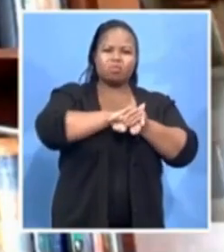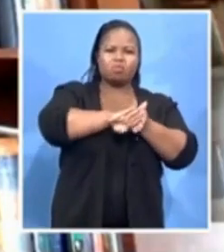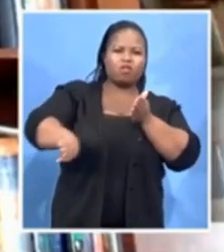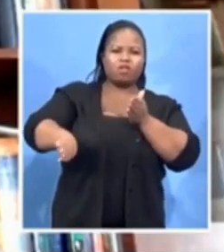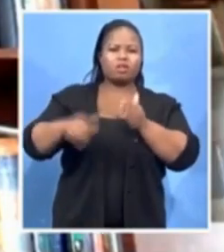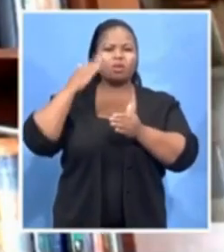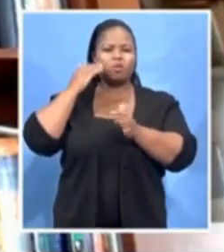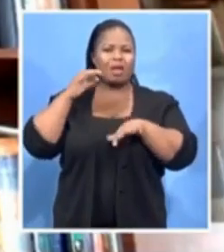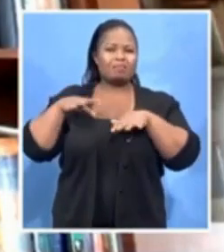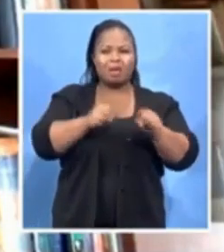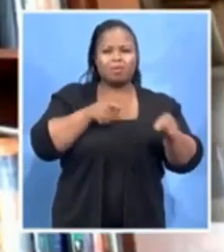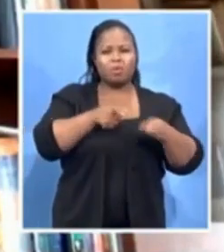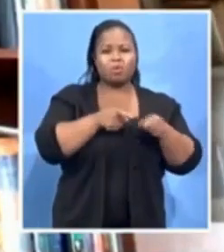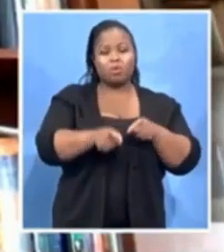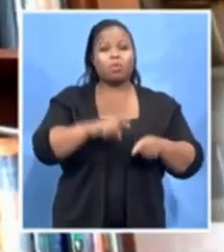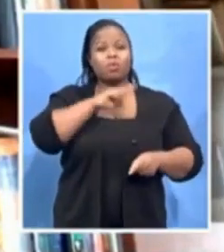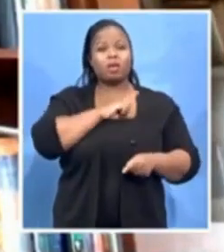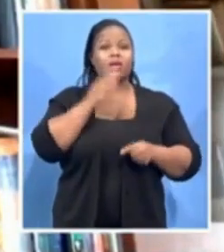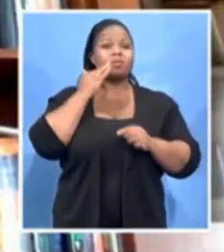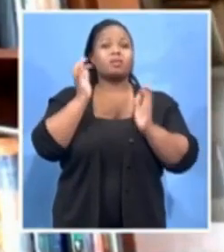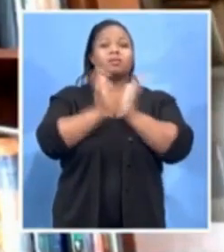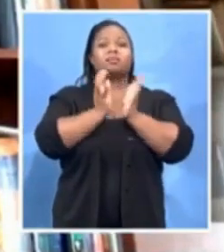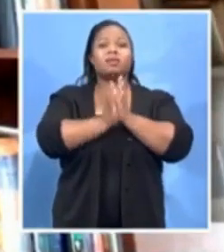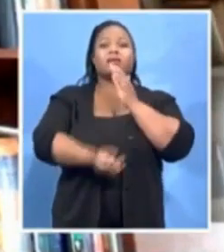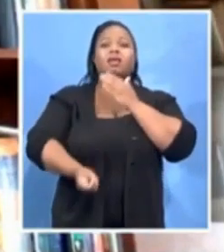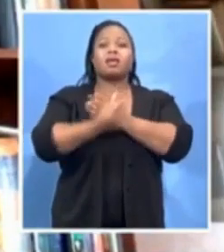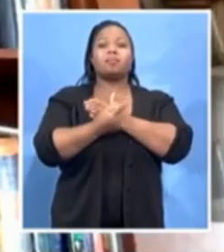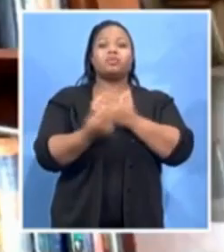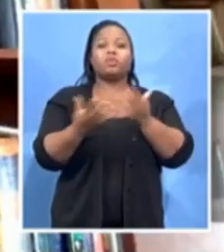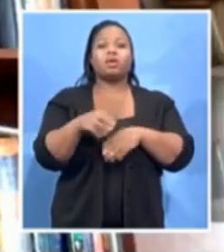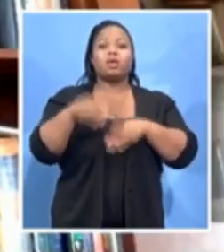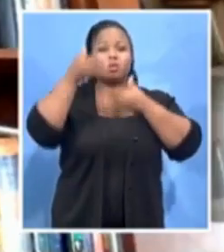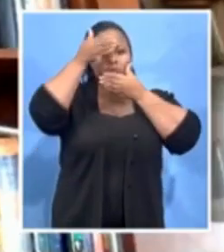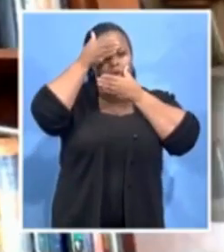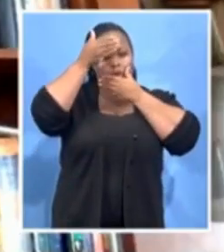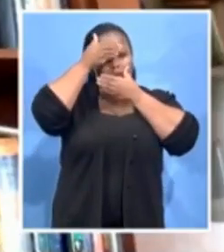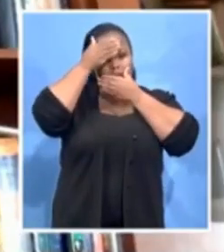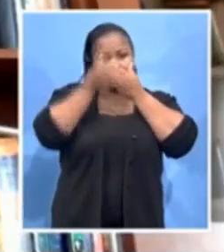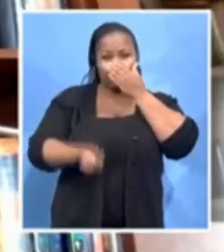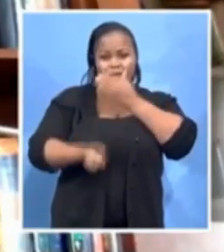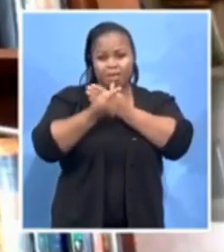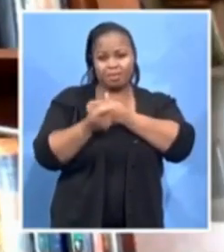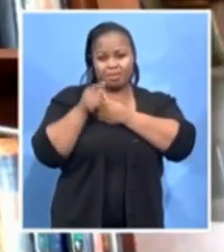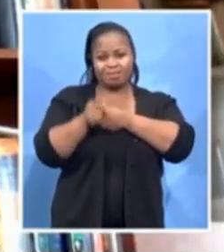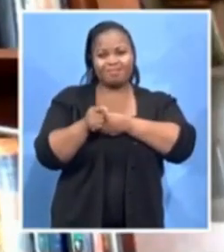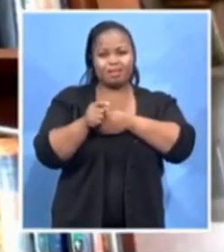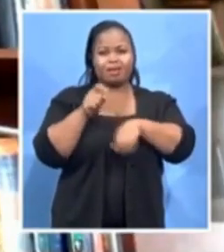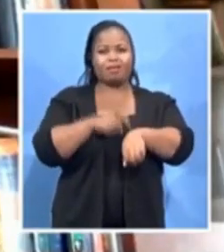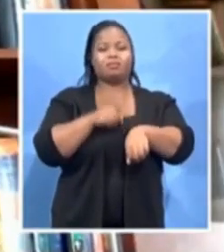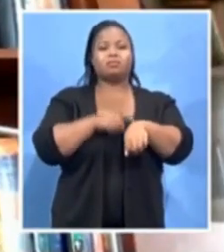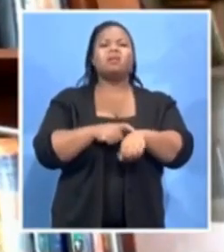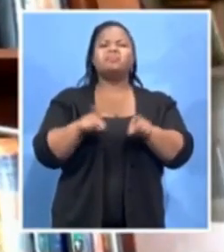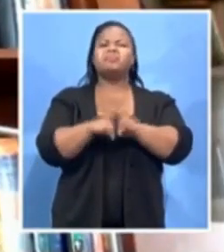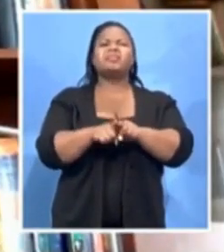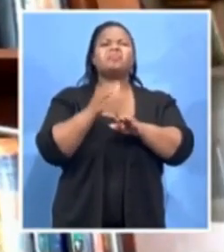held in Casablanca in Morocco at that time, and even before we go to Casablanca in Morocco,